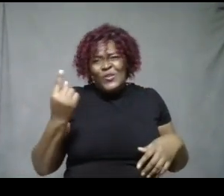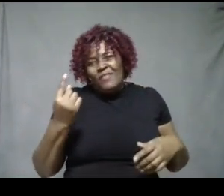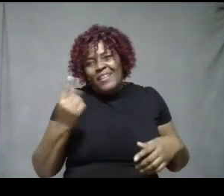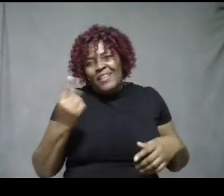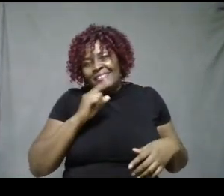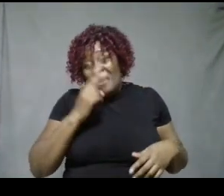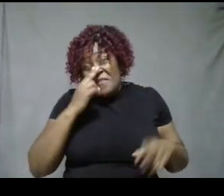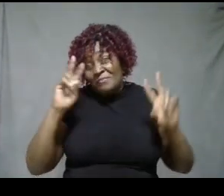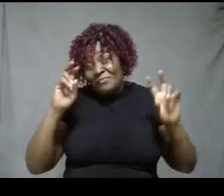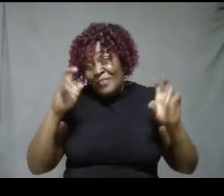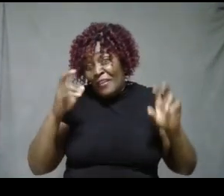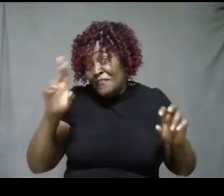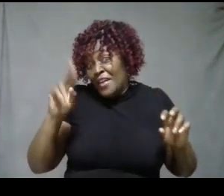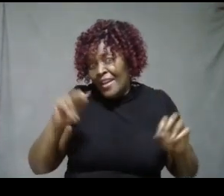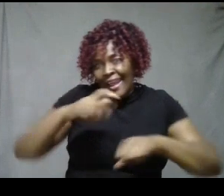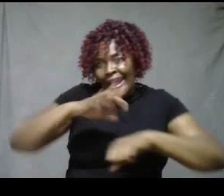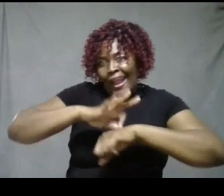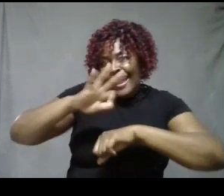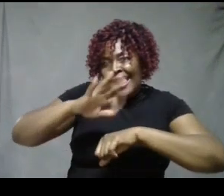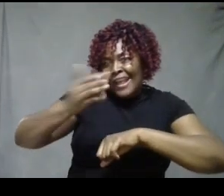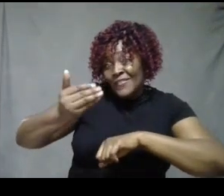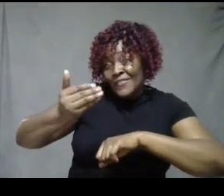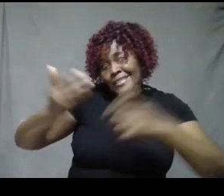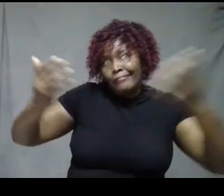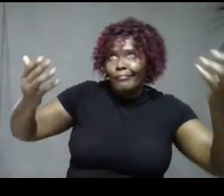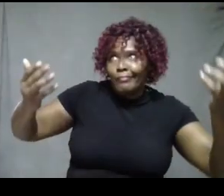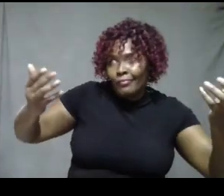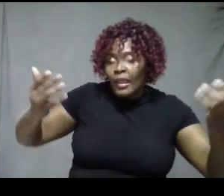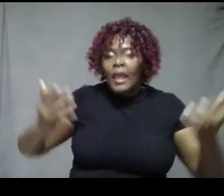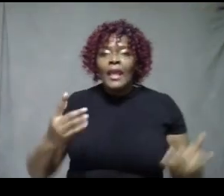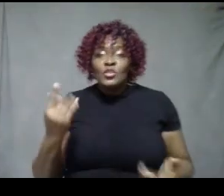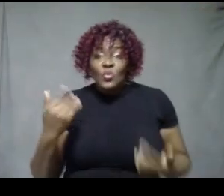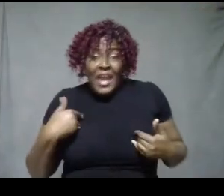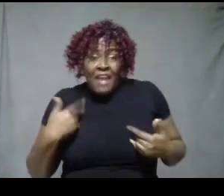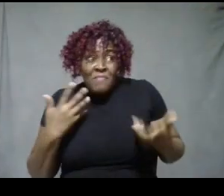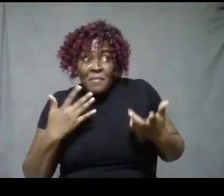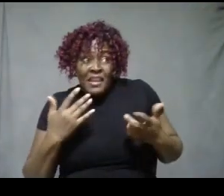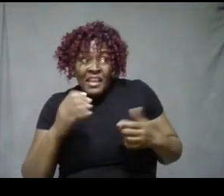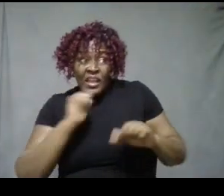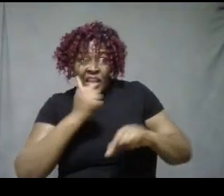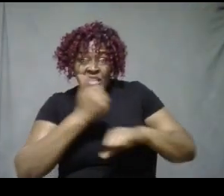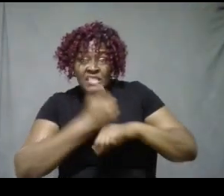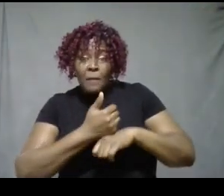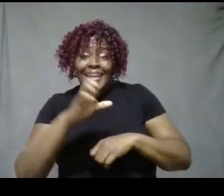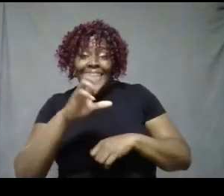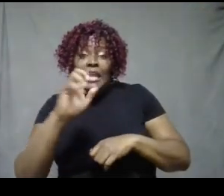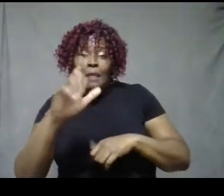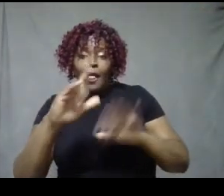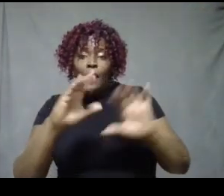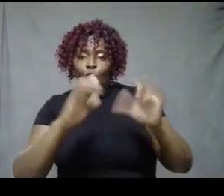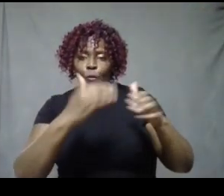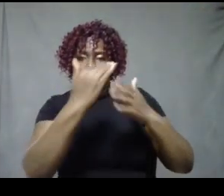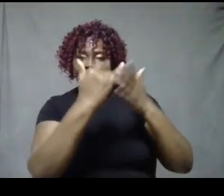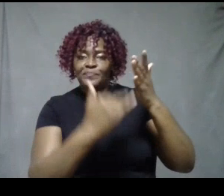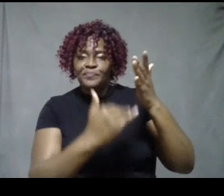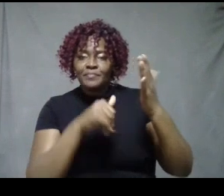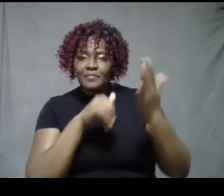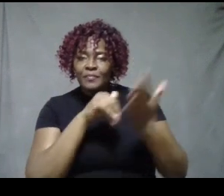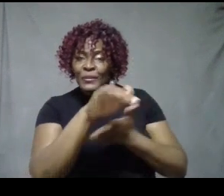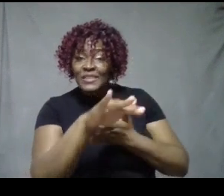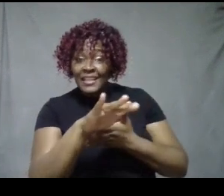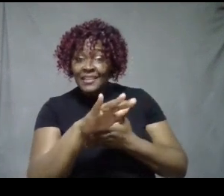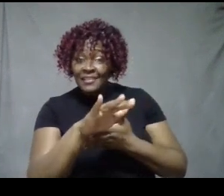night. Is there some way we have an email group listing and we can just push stuff out that way? And I would